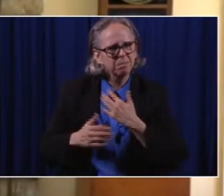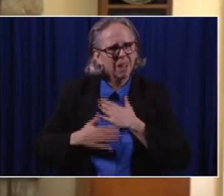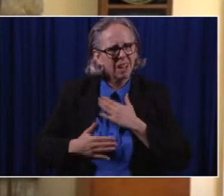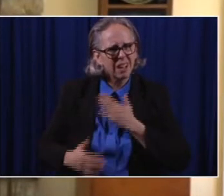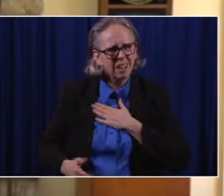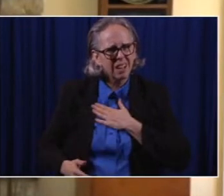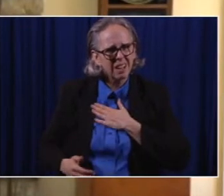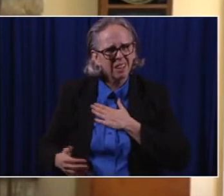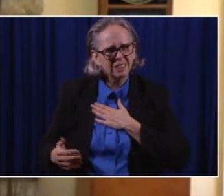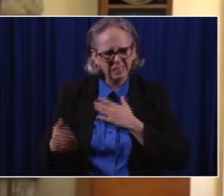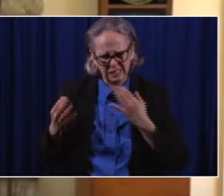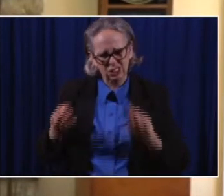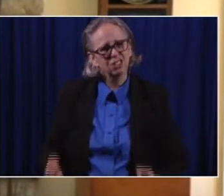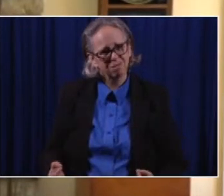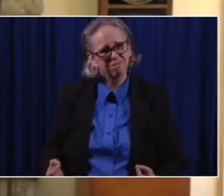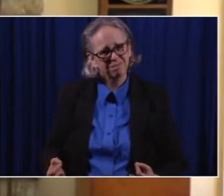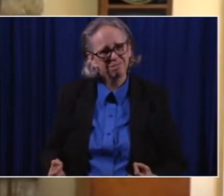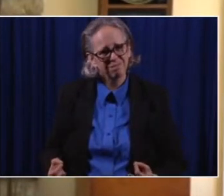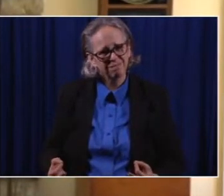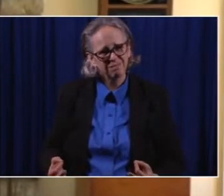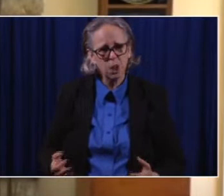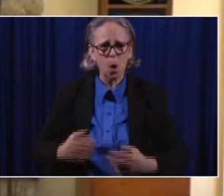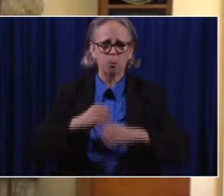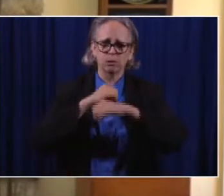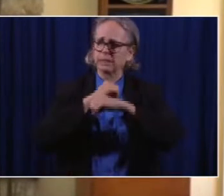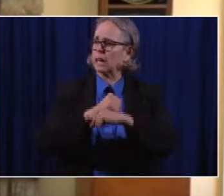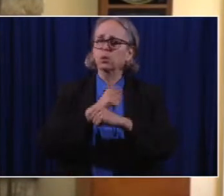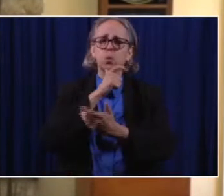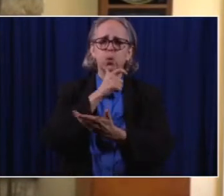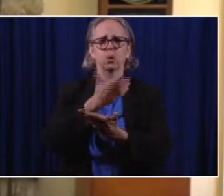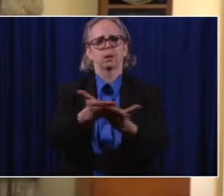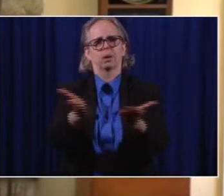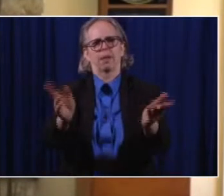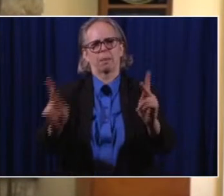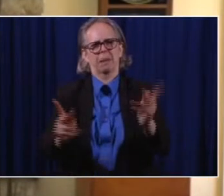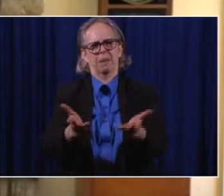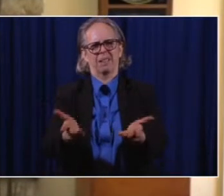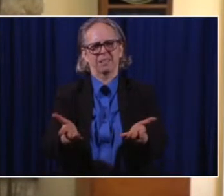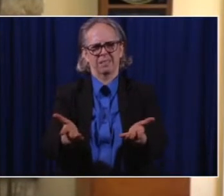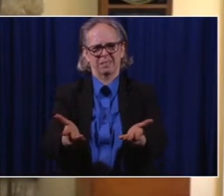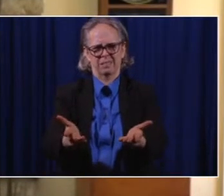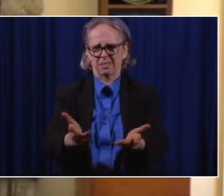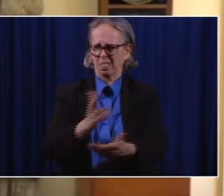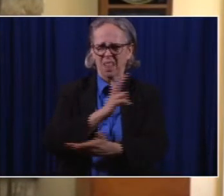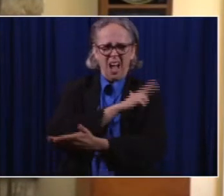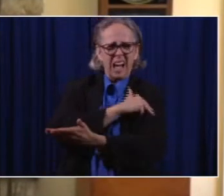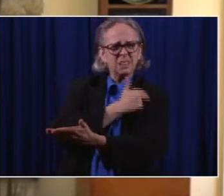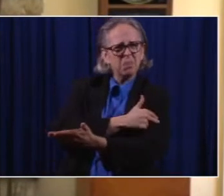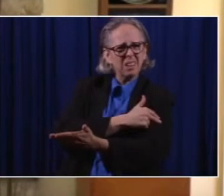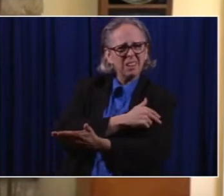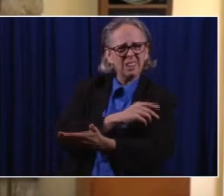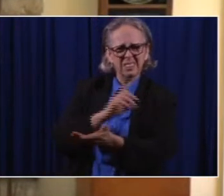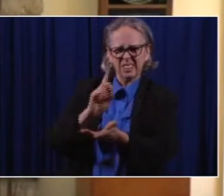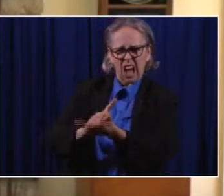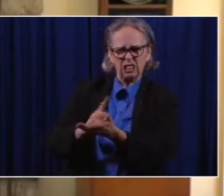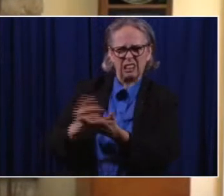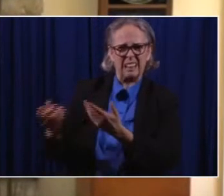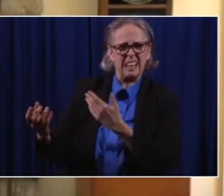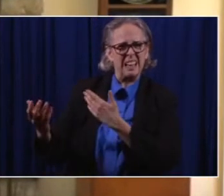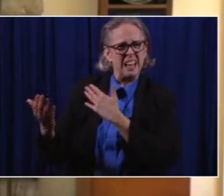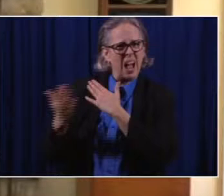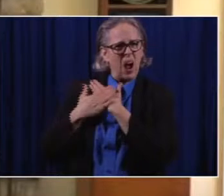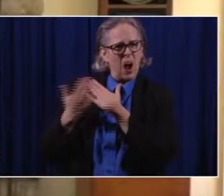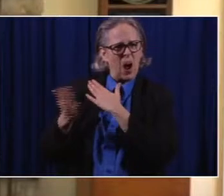told me, and hospitals told me, that at the rate we're going, this is not